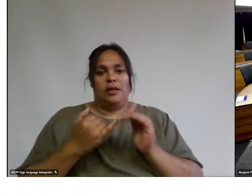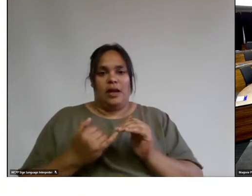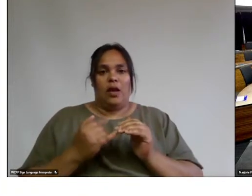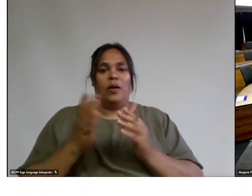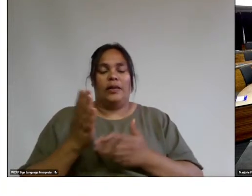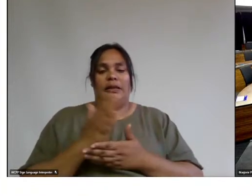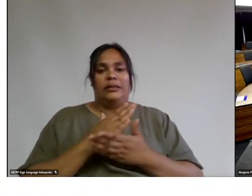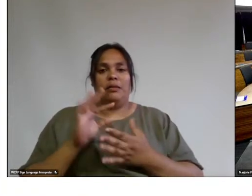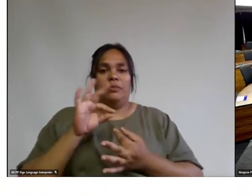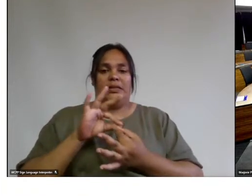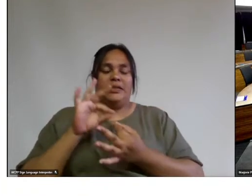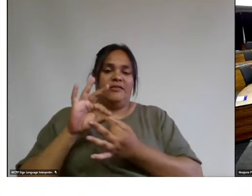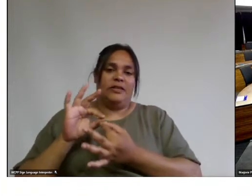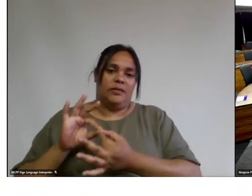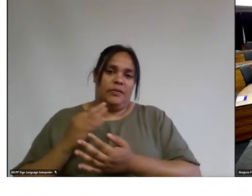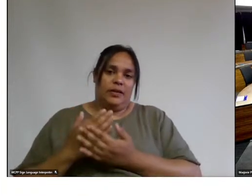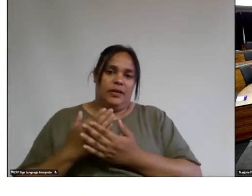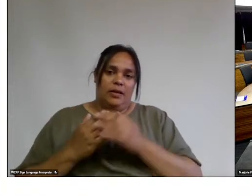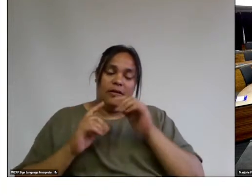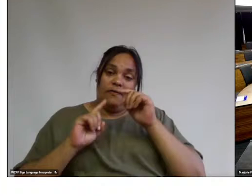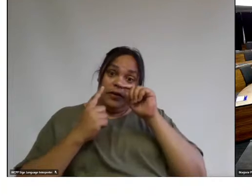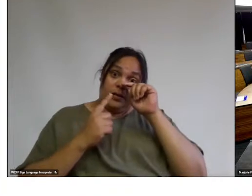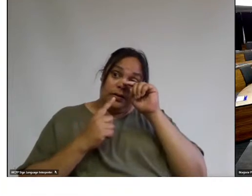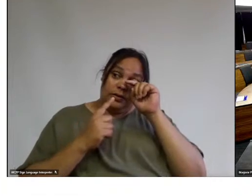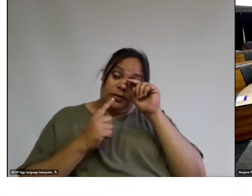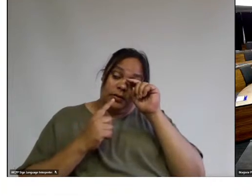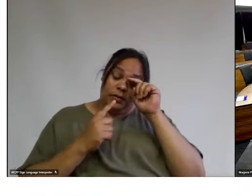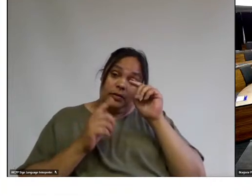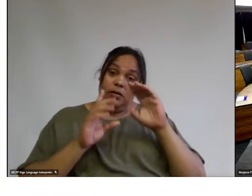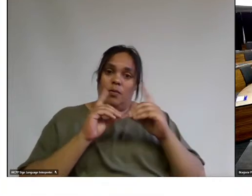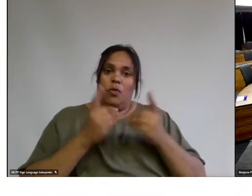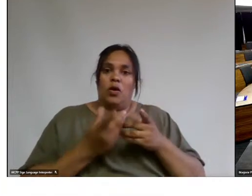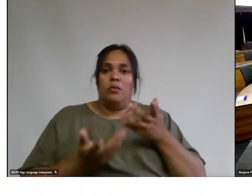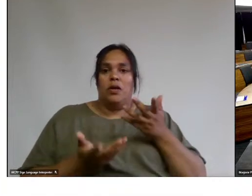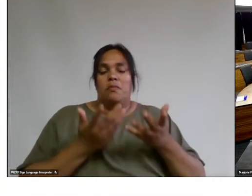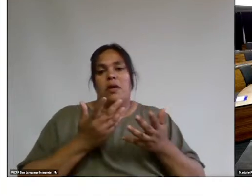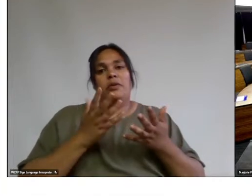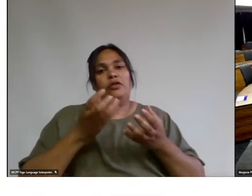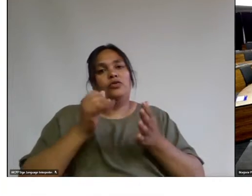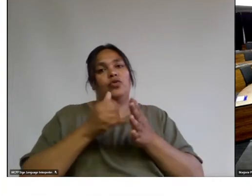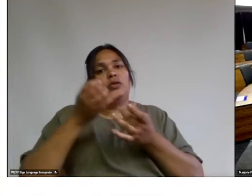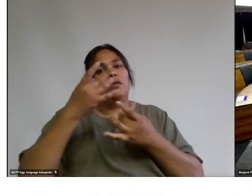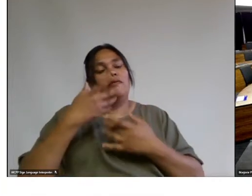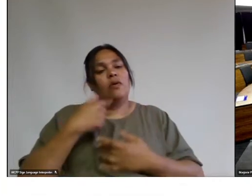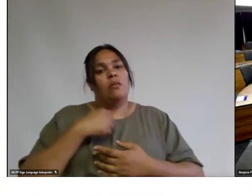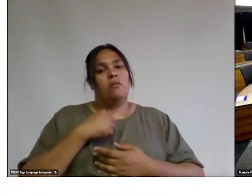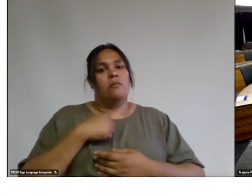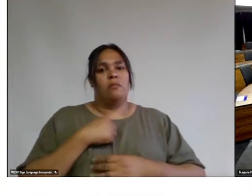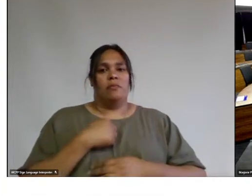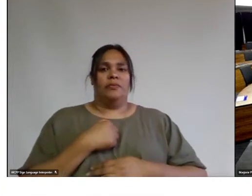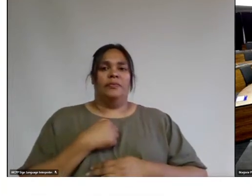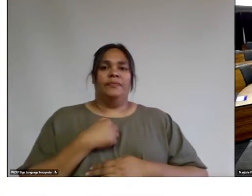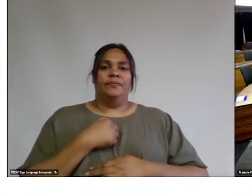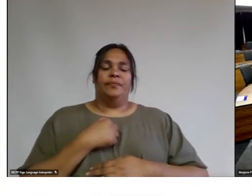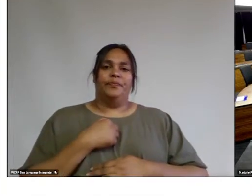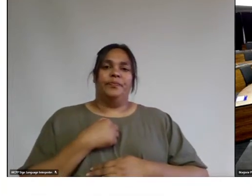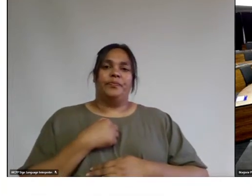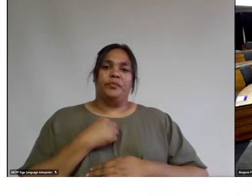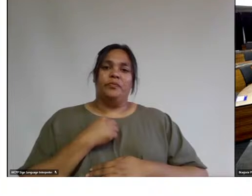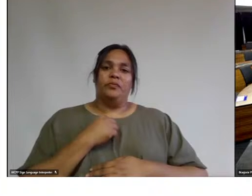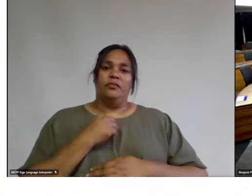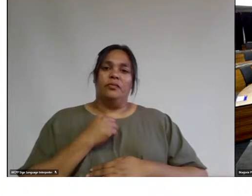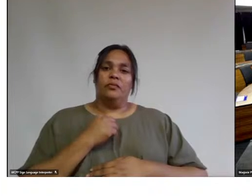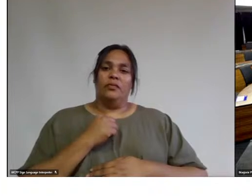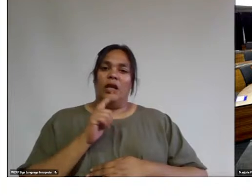some specifics. One, maybe the department can just indicate to me what are the